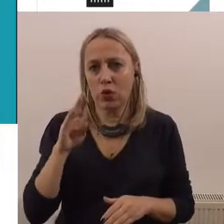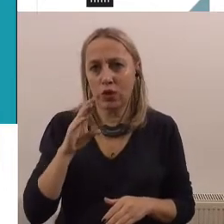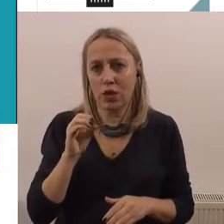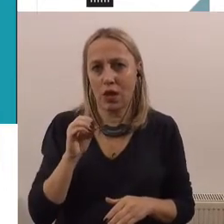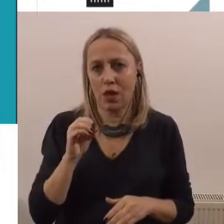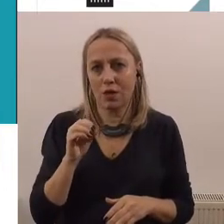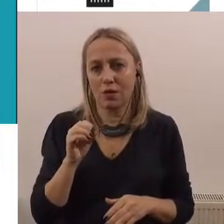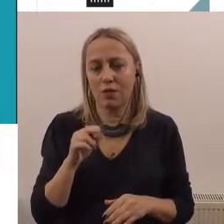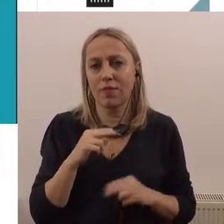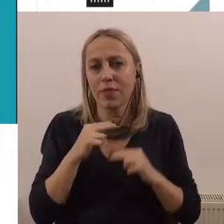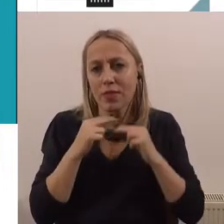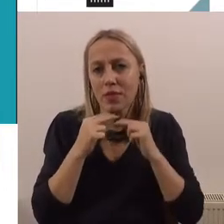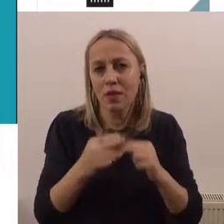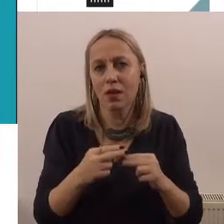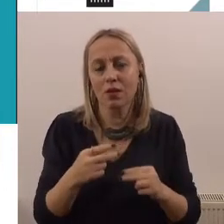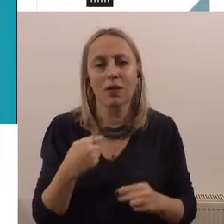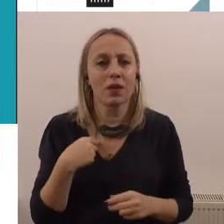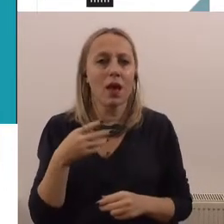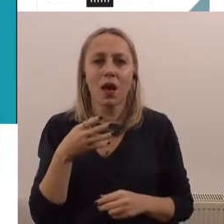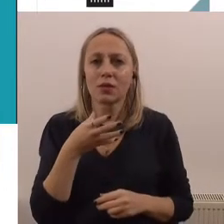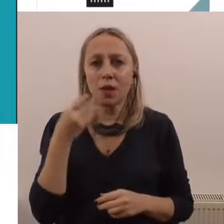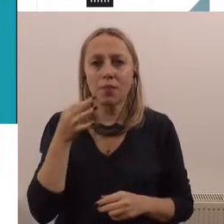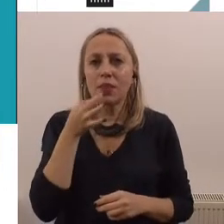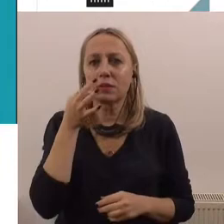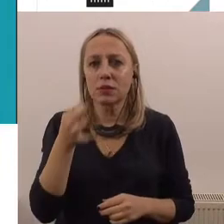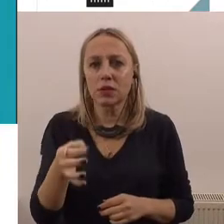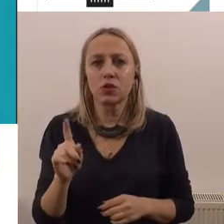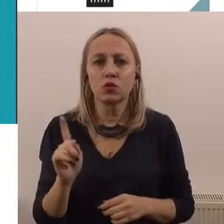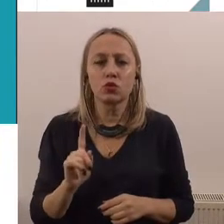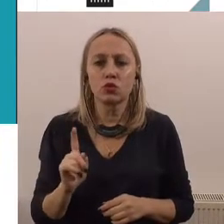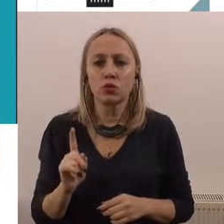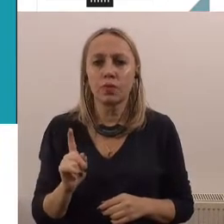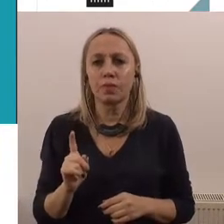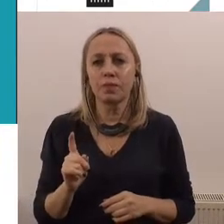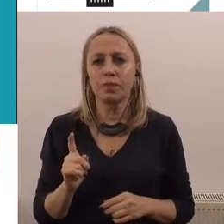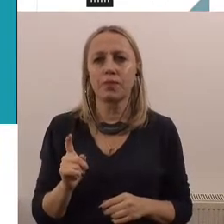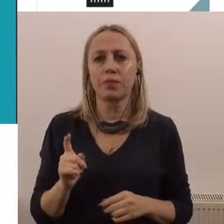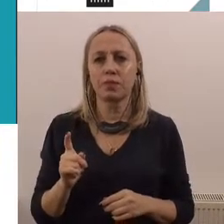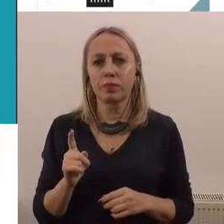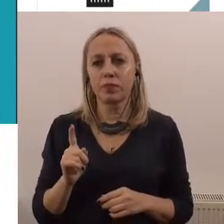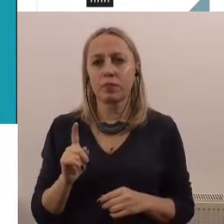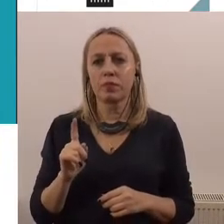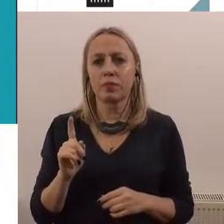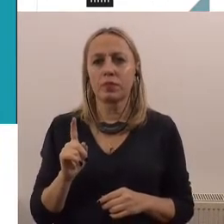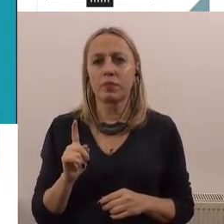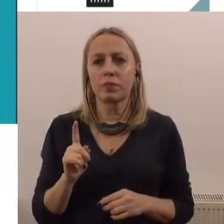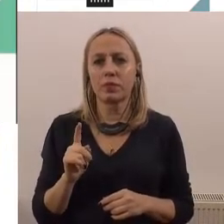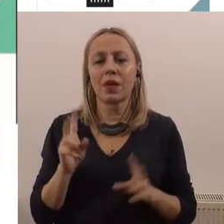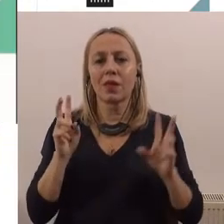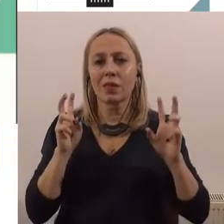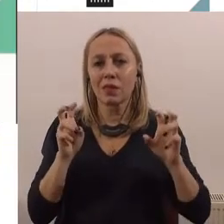did mention that the title was Care About Water and Bath with Friends.